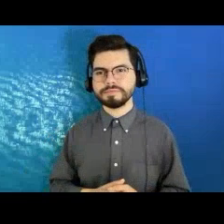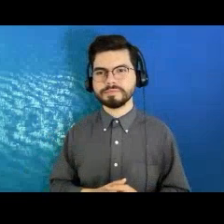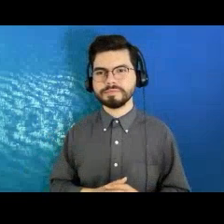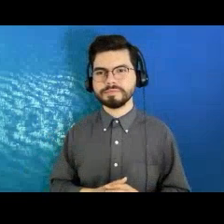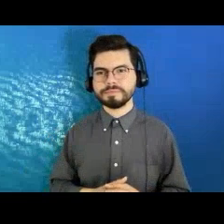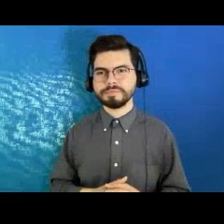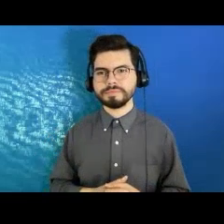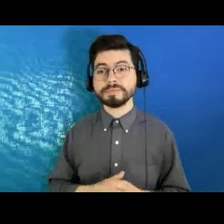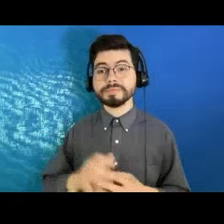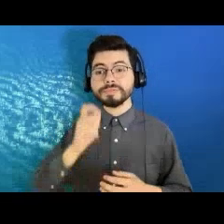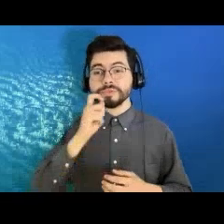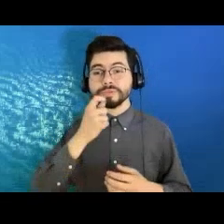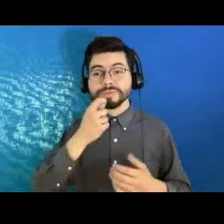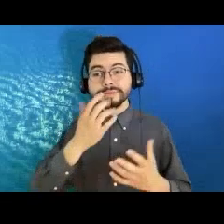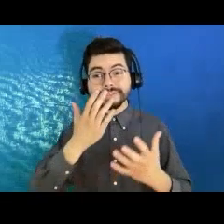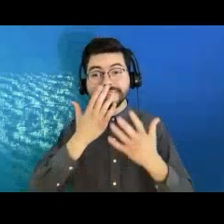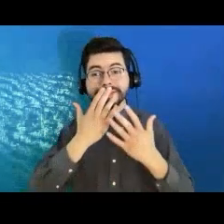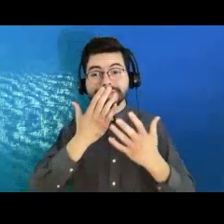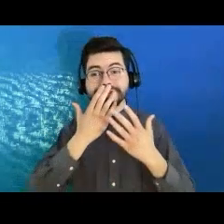Cool. Thank you.